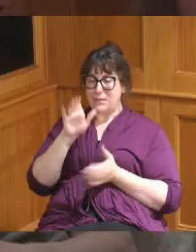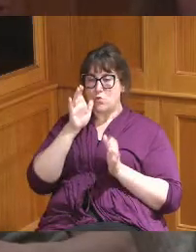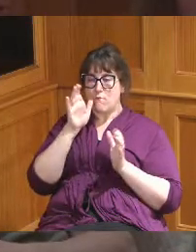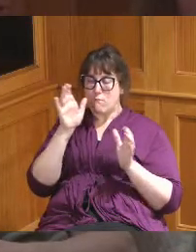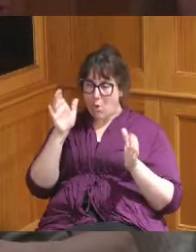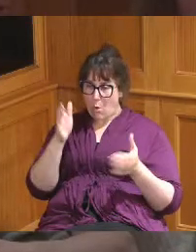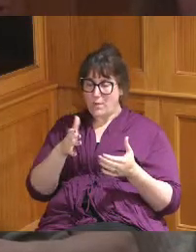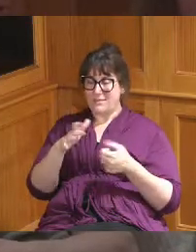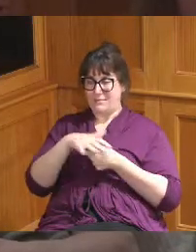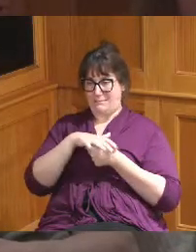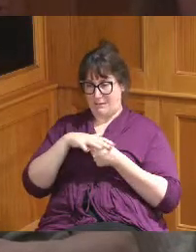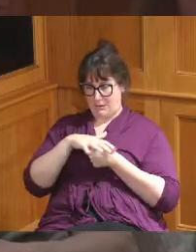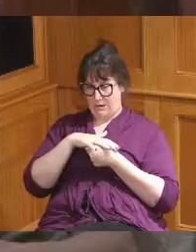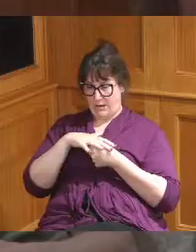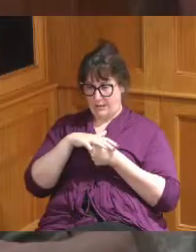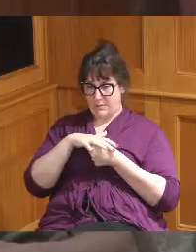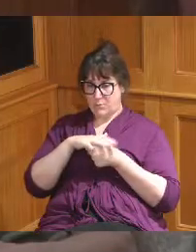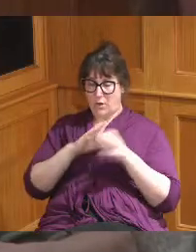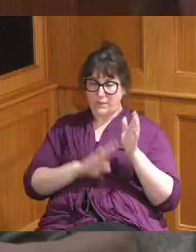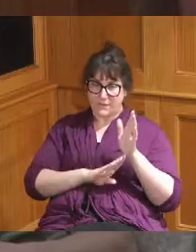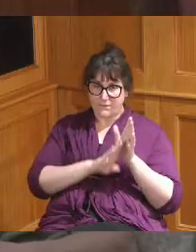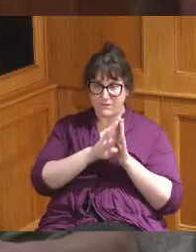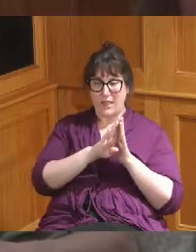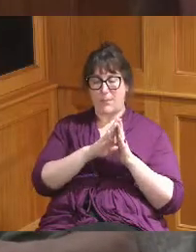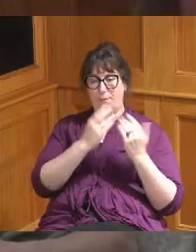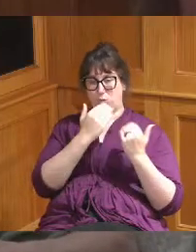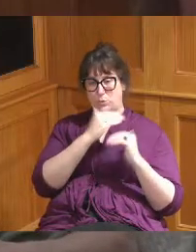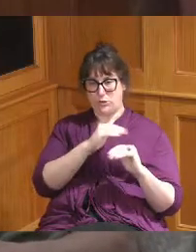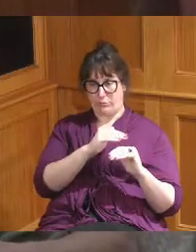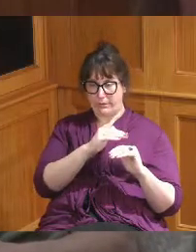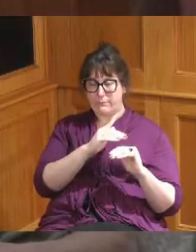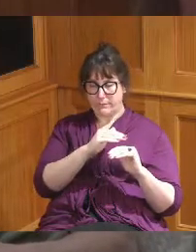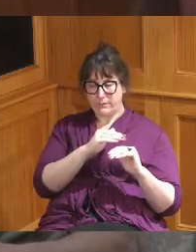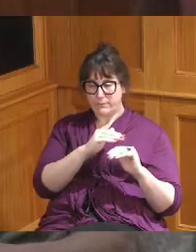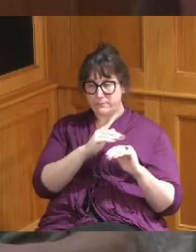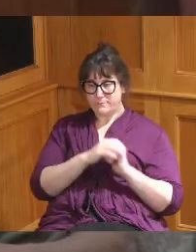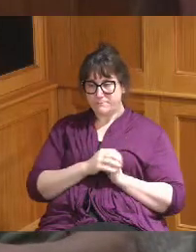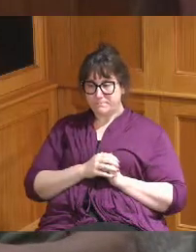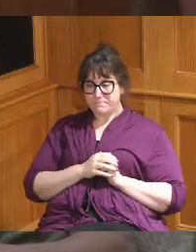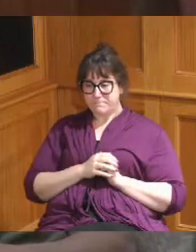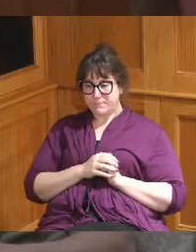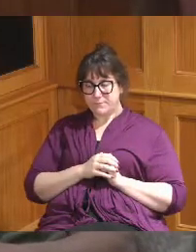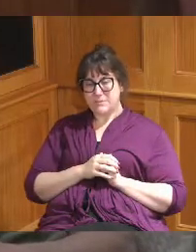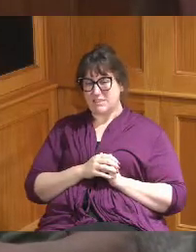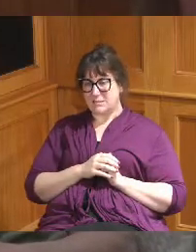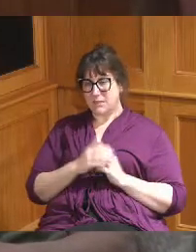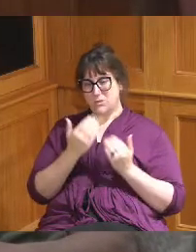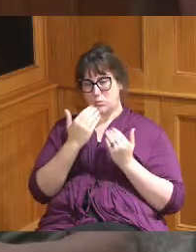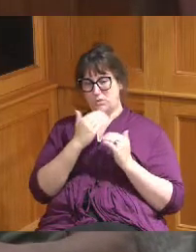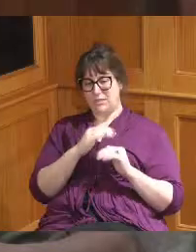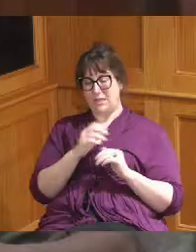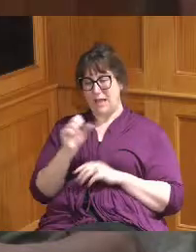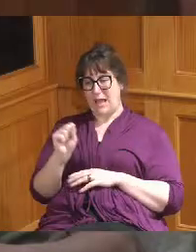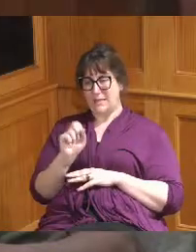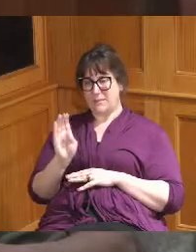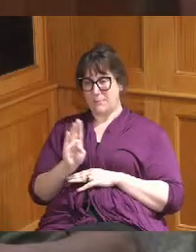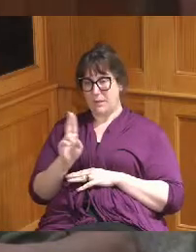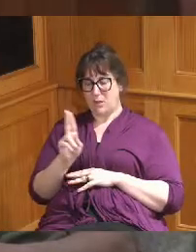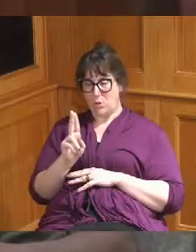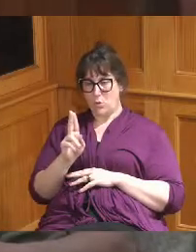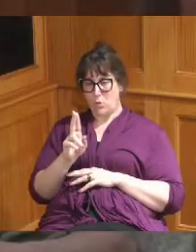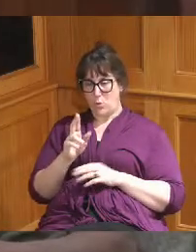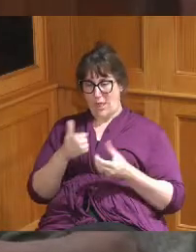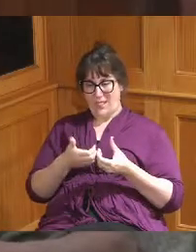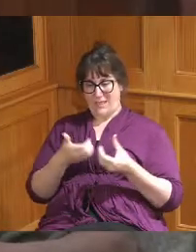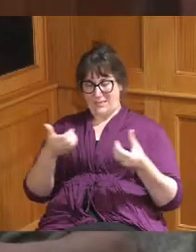those areas where development would be restricted, because again, if it's a limitation, we're seeing SBUs in the separated area,